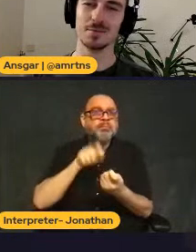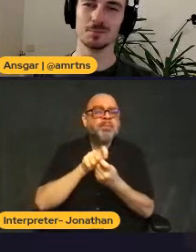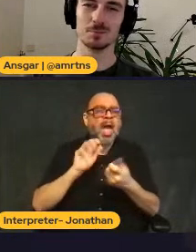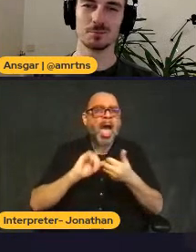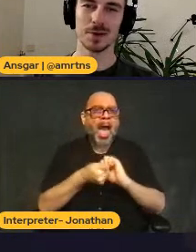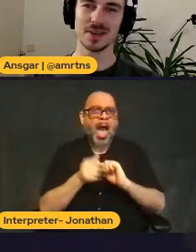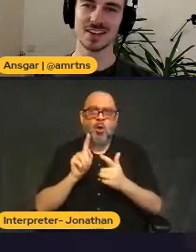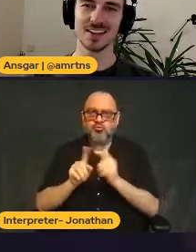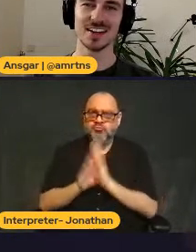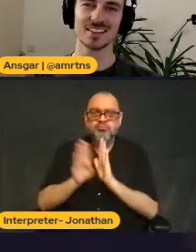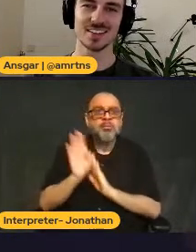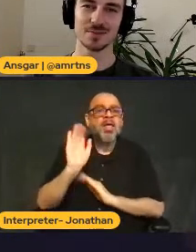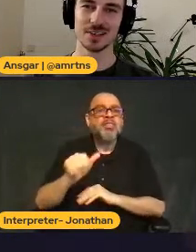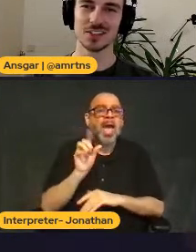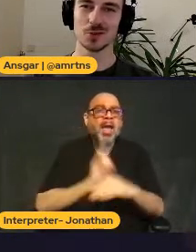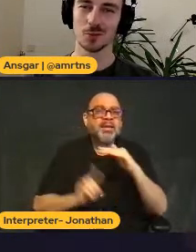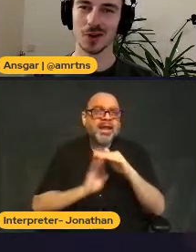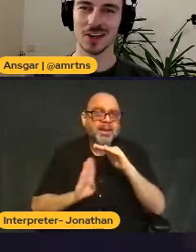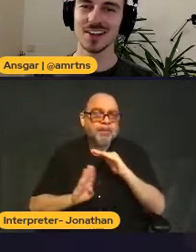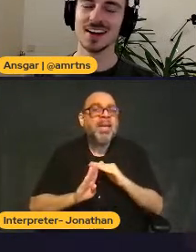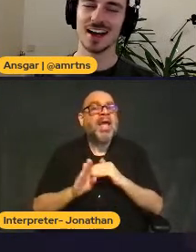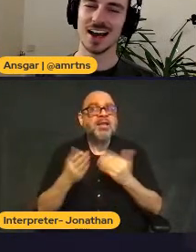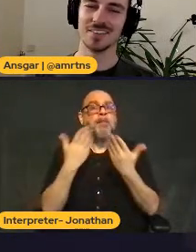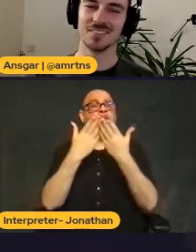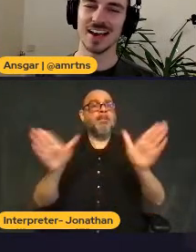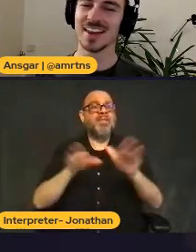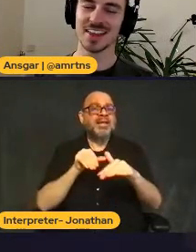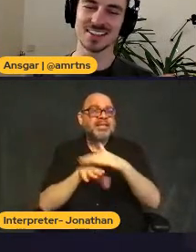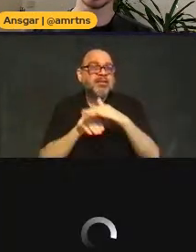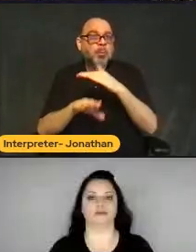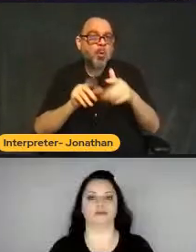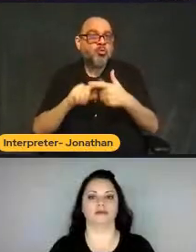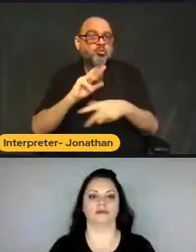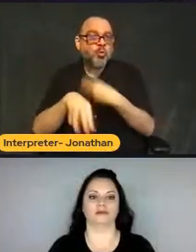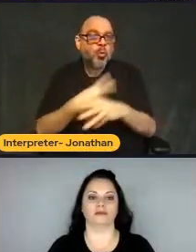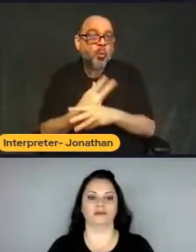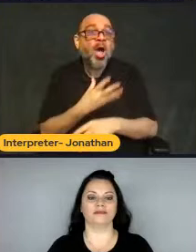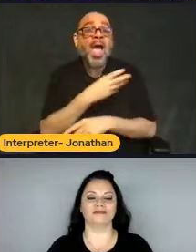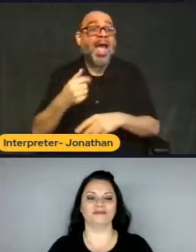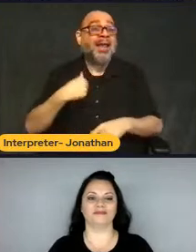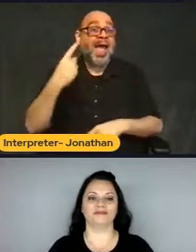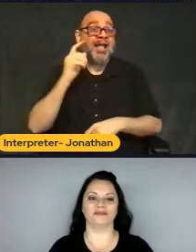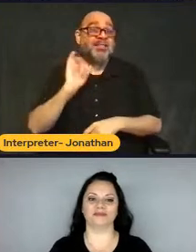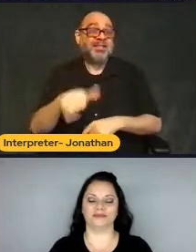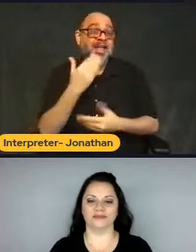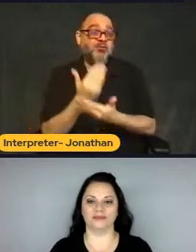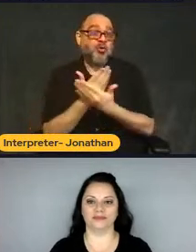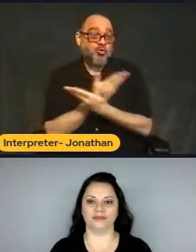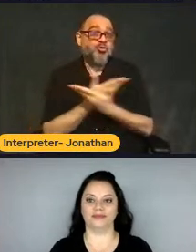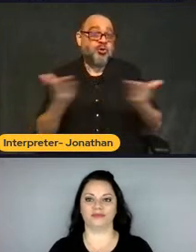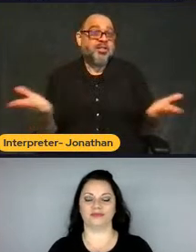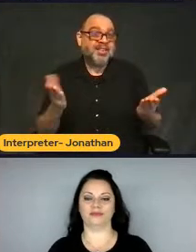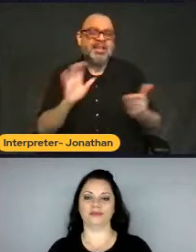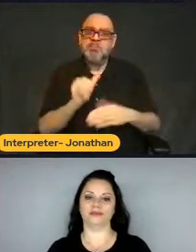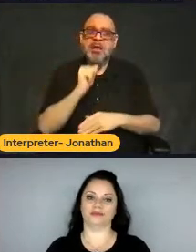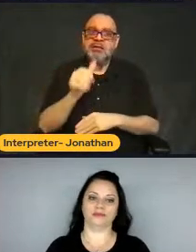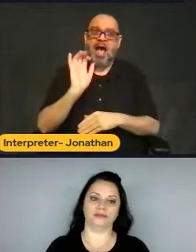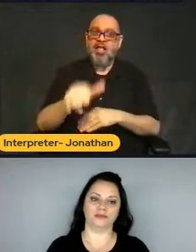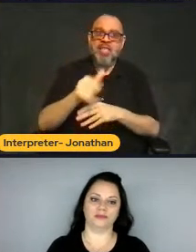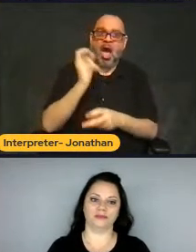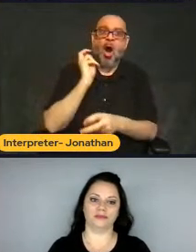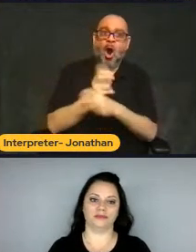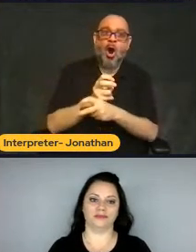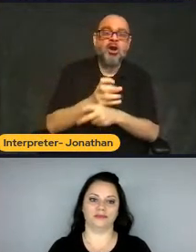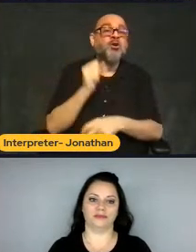database publicly accessible to the world. And I think it's a good thing that it was that hard. So